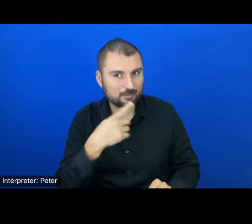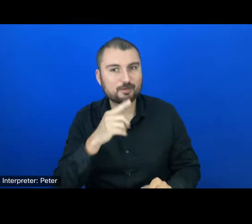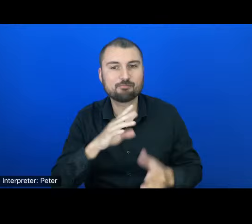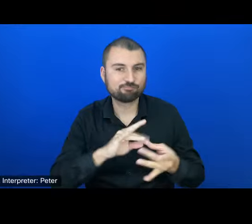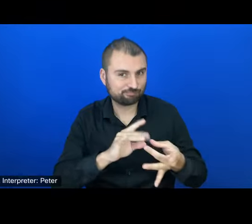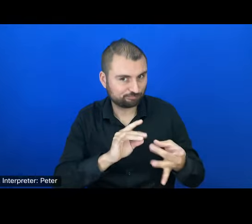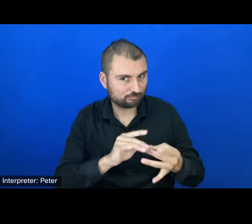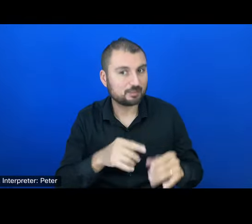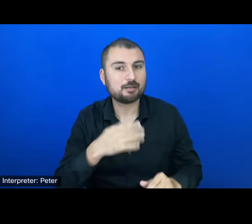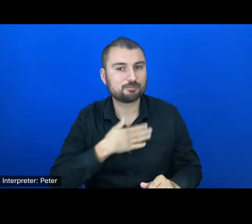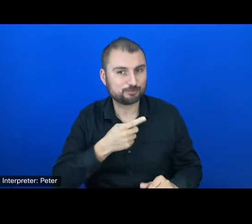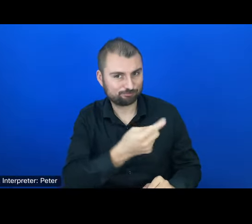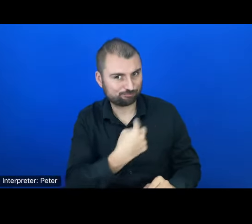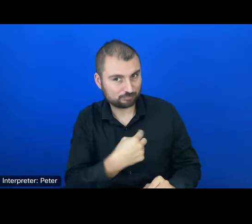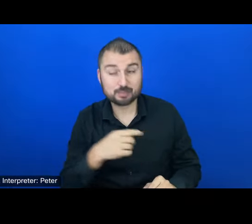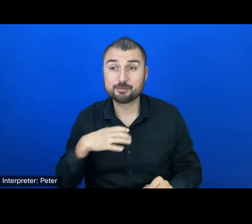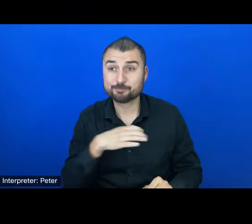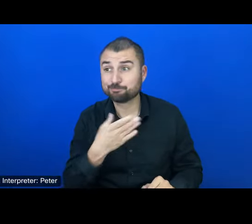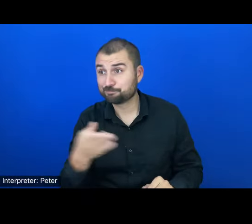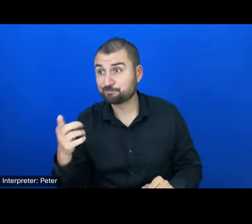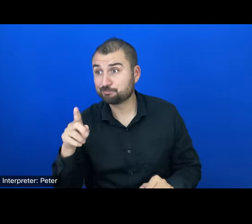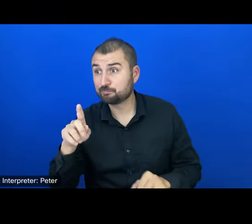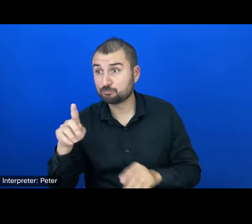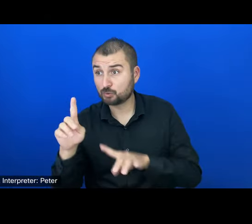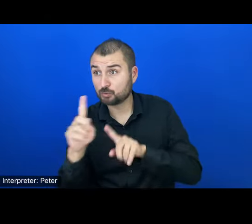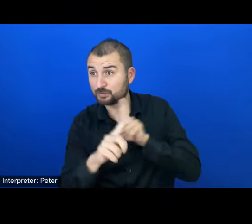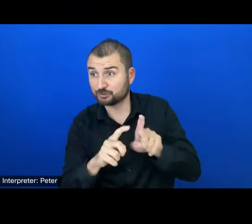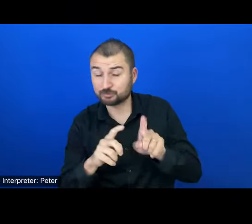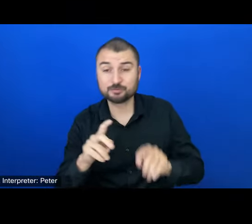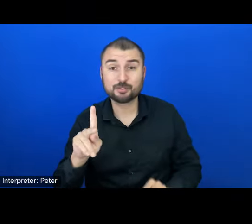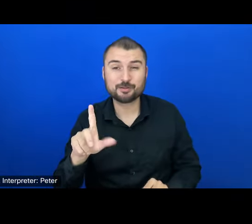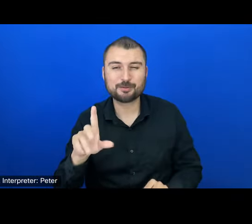us. Committee questions? Senator Clues.